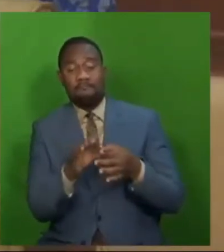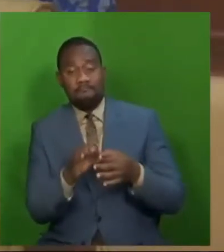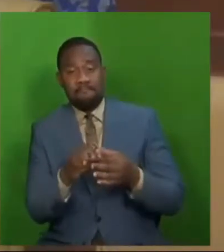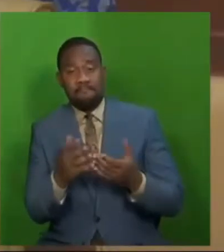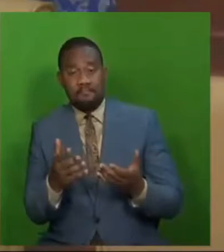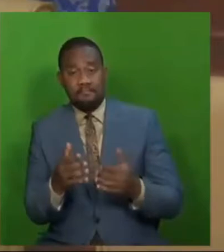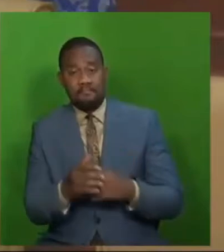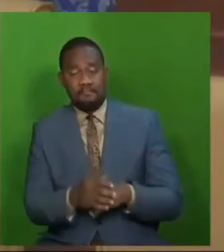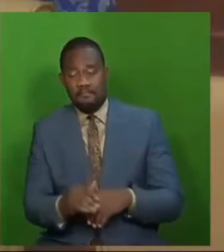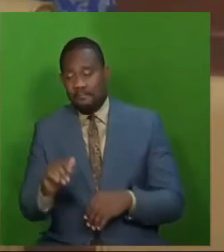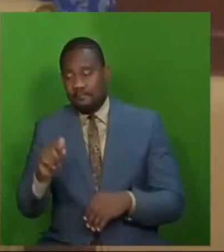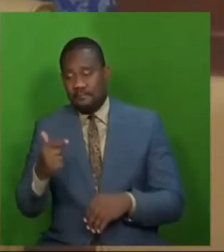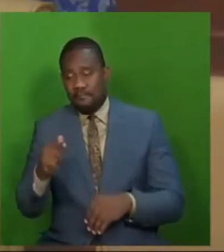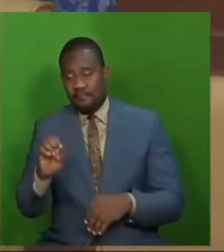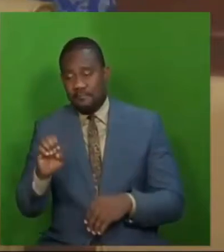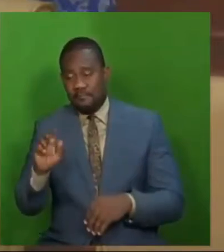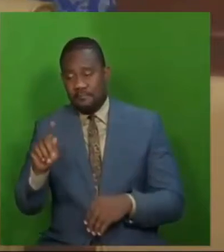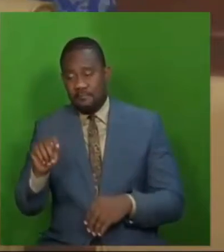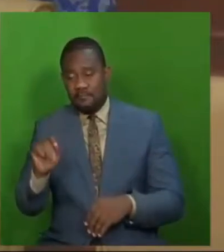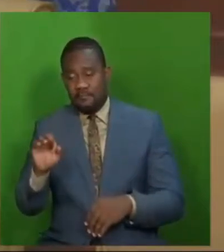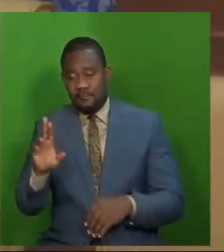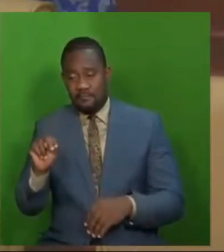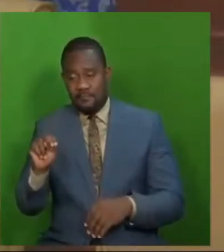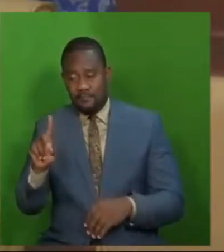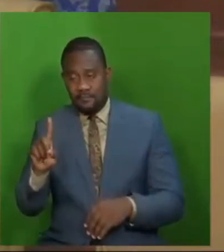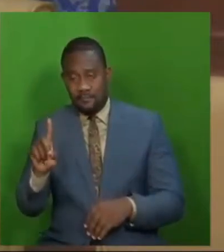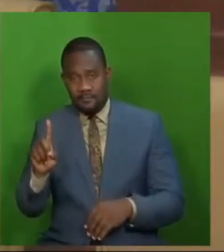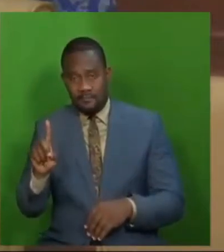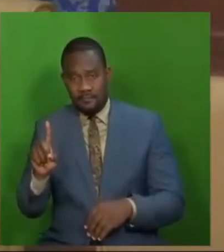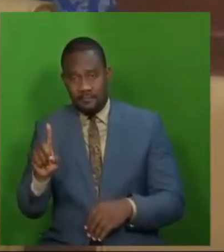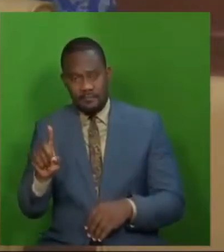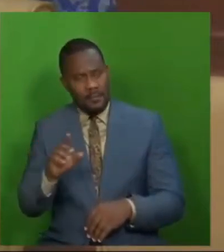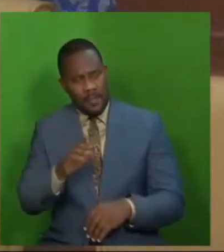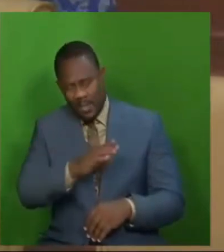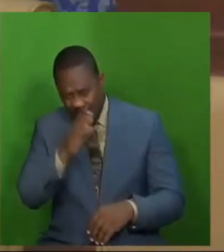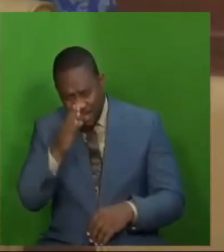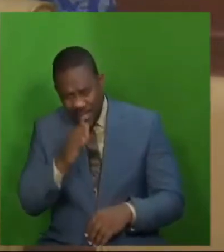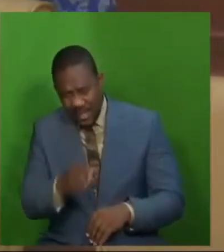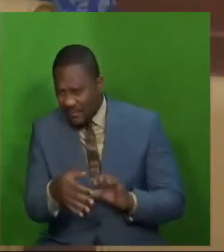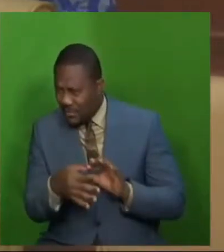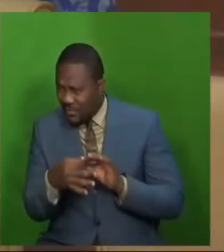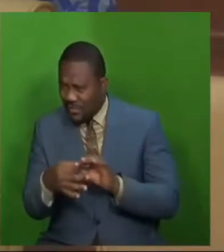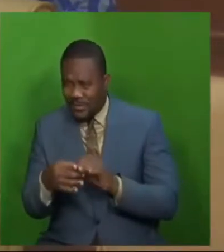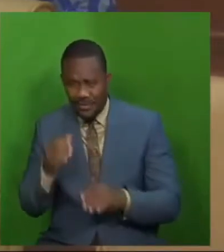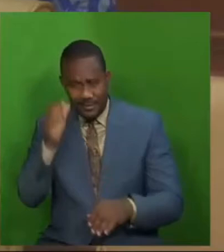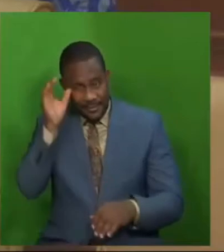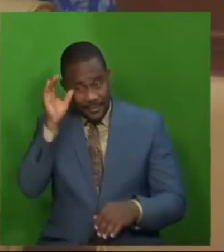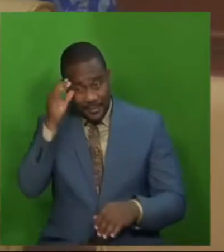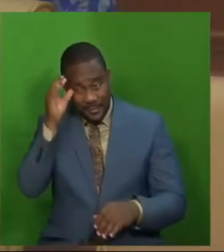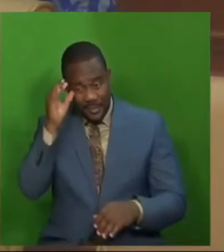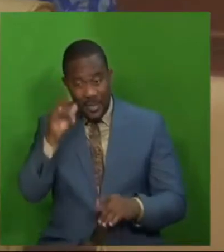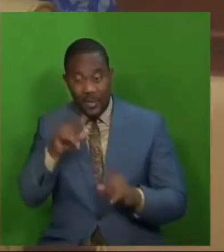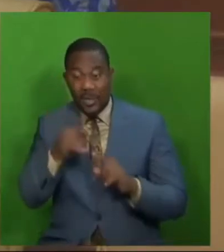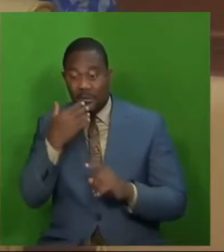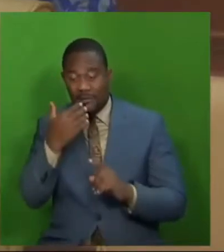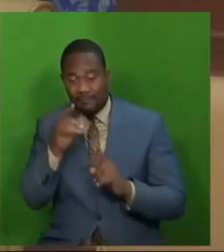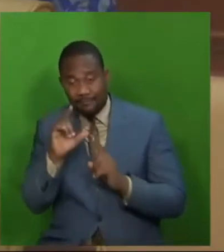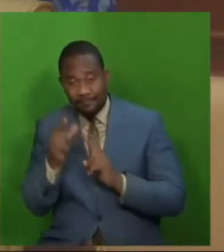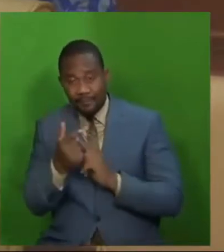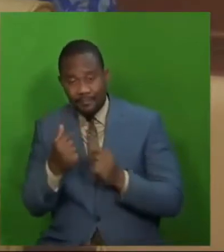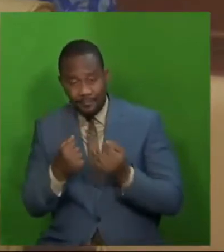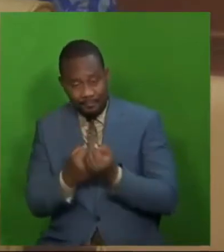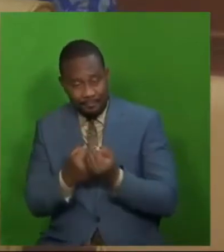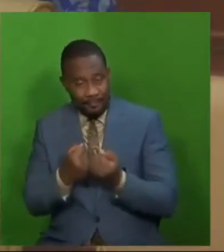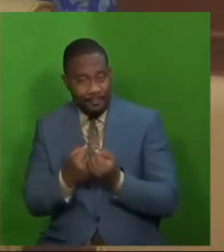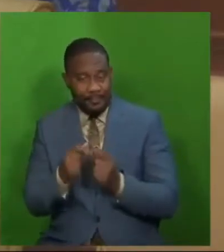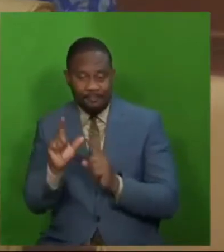fund. So I just want to put it out here that it is never with the Chinese, but it's rather with the local banks, helping to strengthen the local